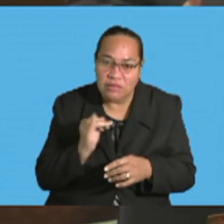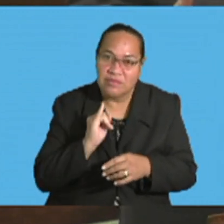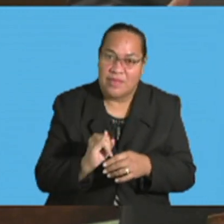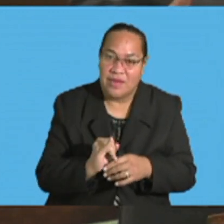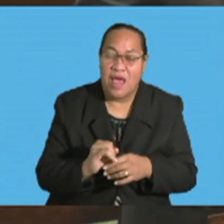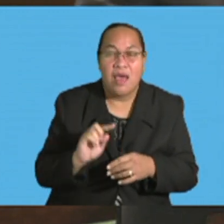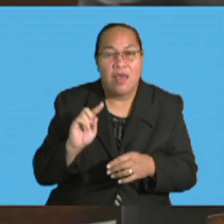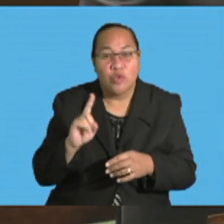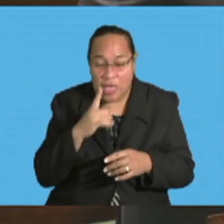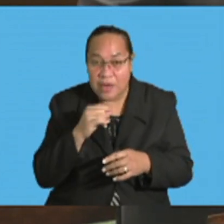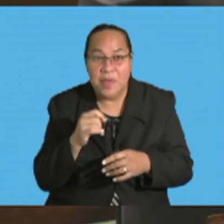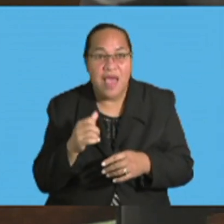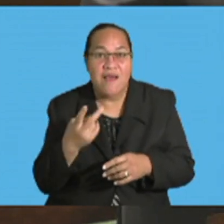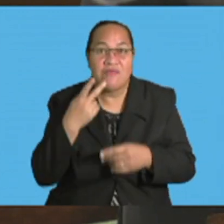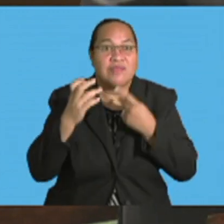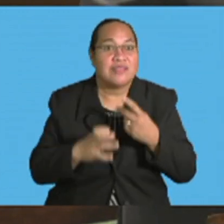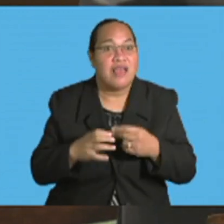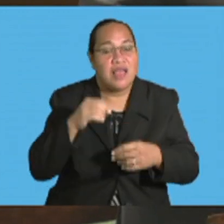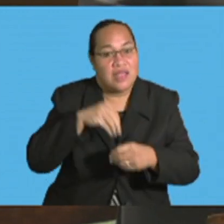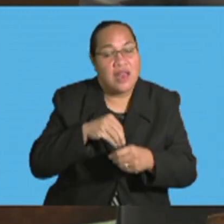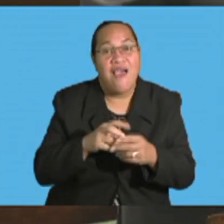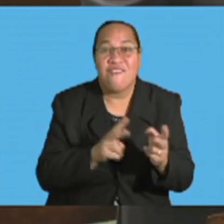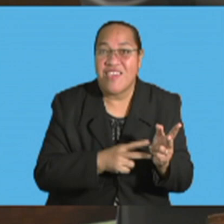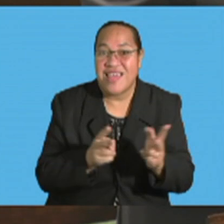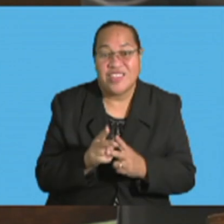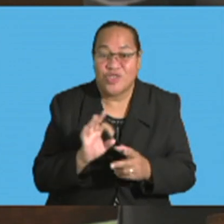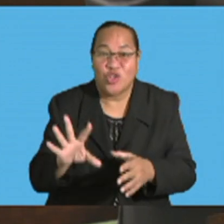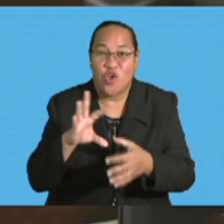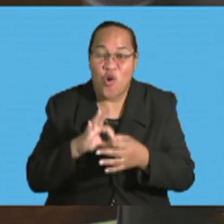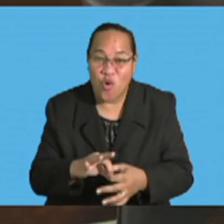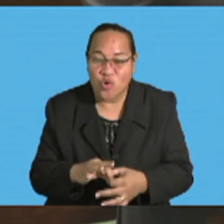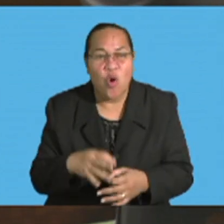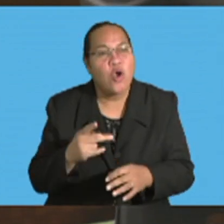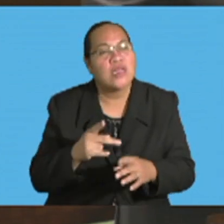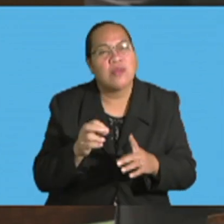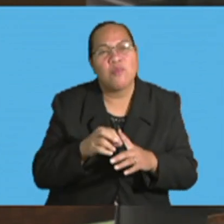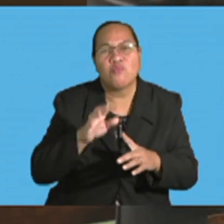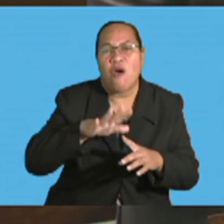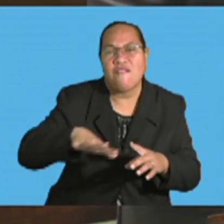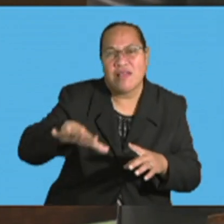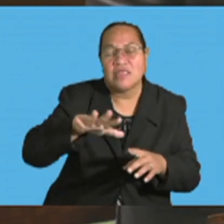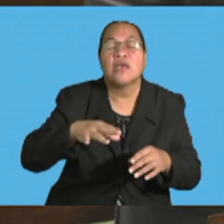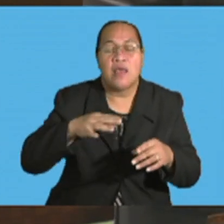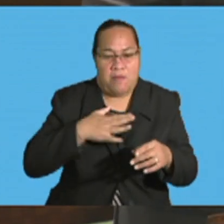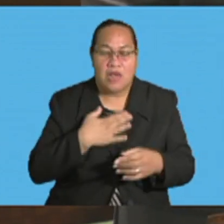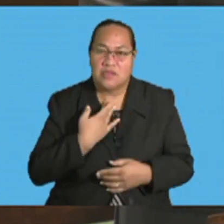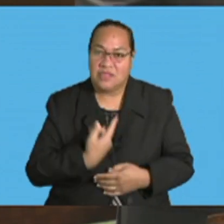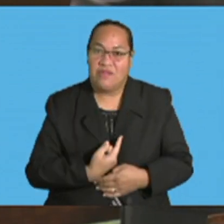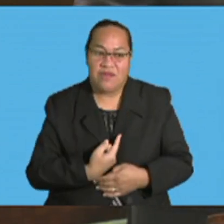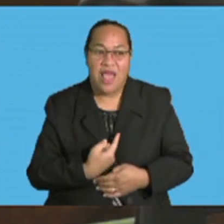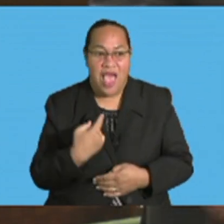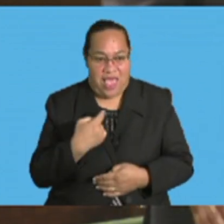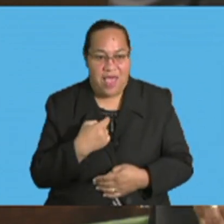be a Wulangi in a village that is not your own. You can be a Wulangi to another province. I myself, Honorable Speaker, have